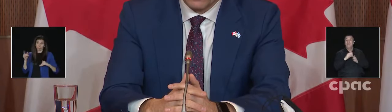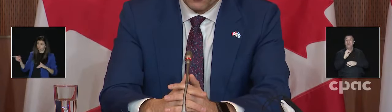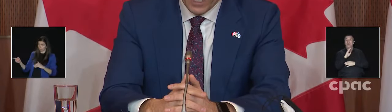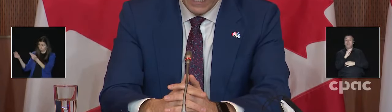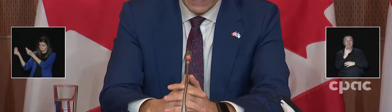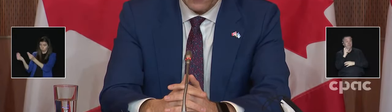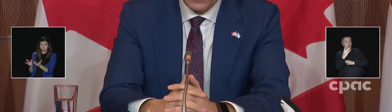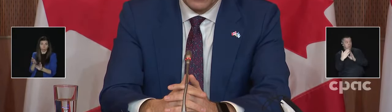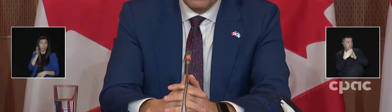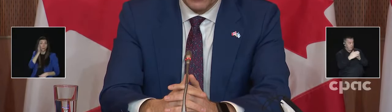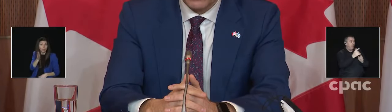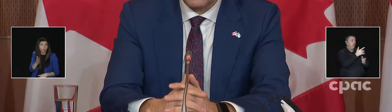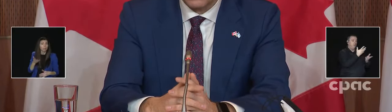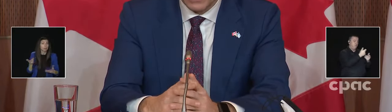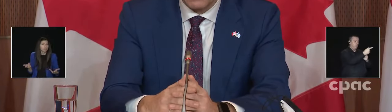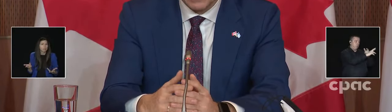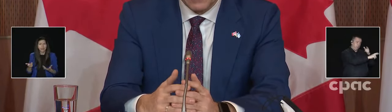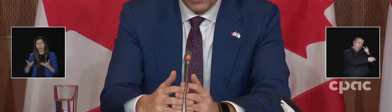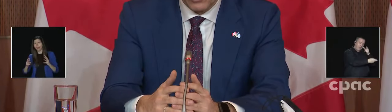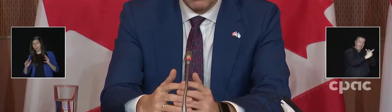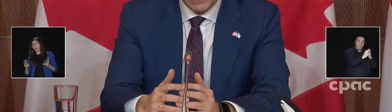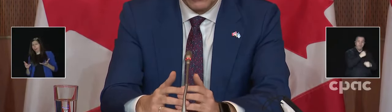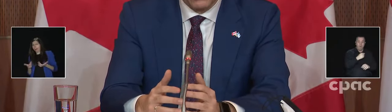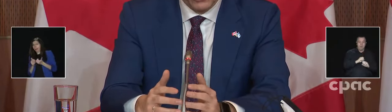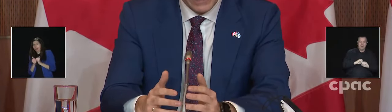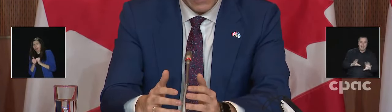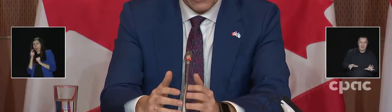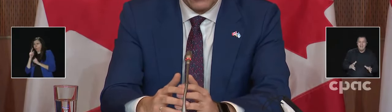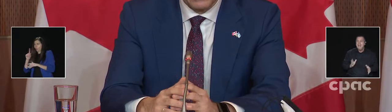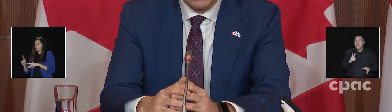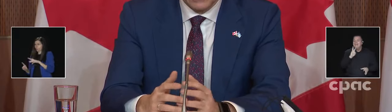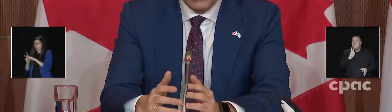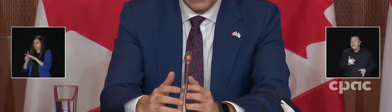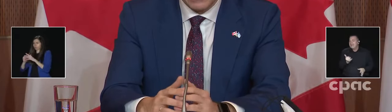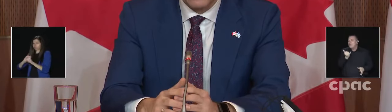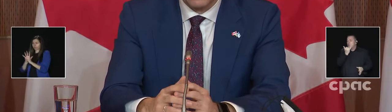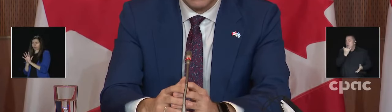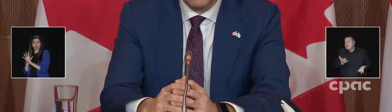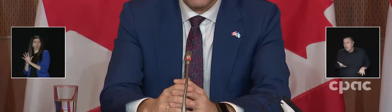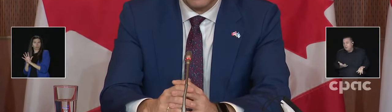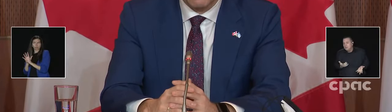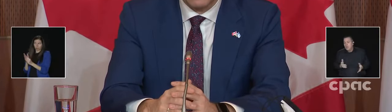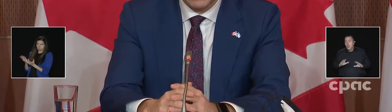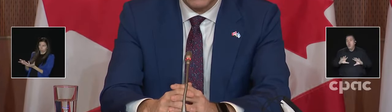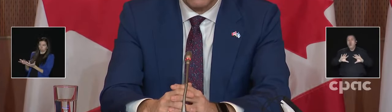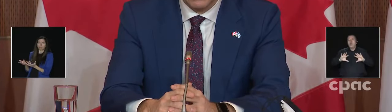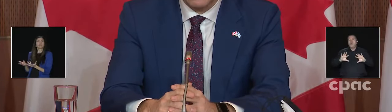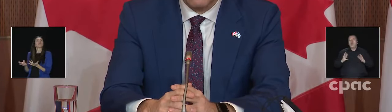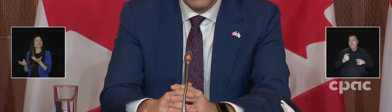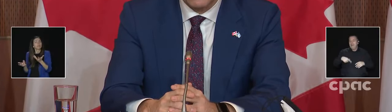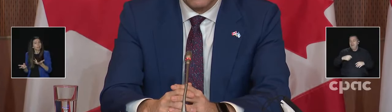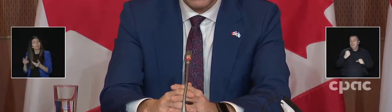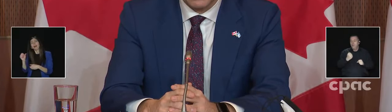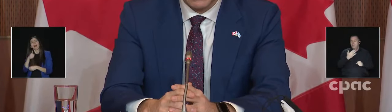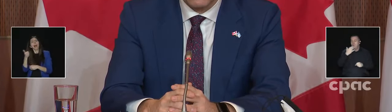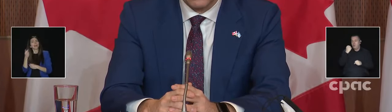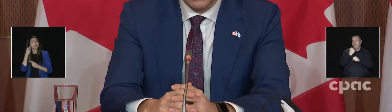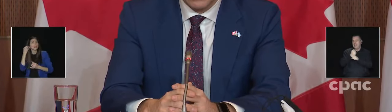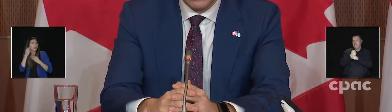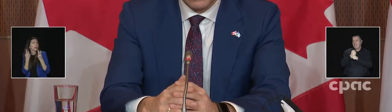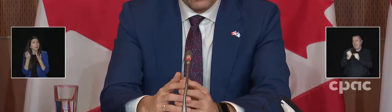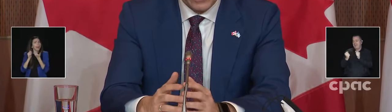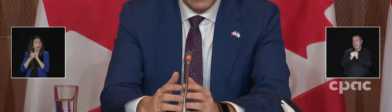what arrived, but also how we can work better together internationally with the WHO to make sure that